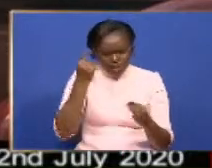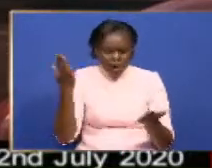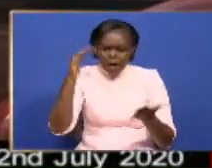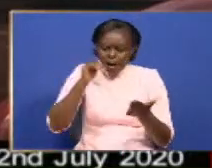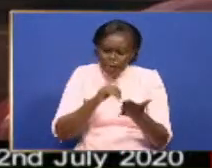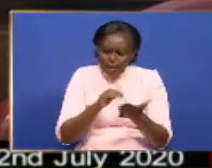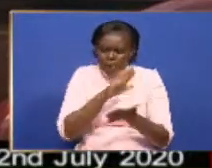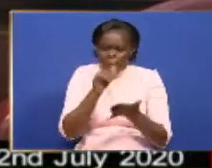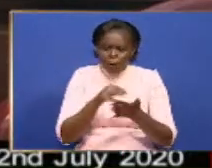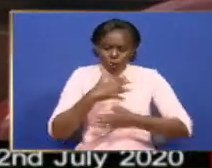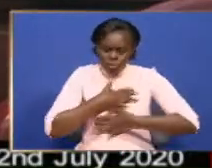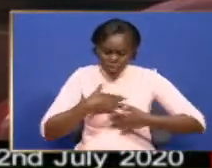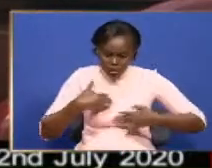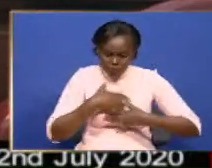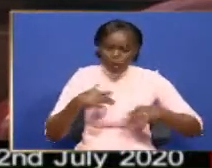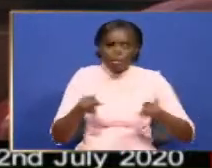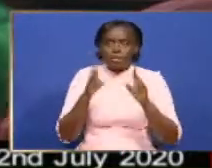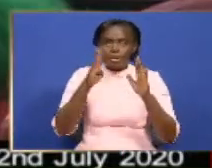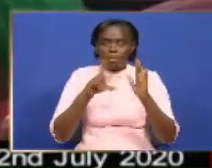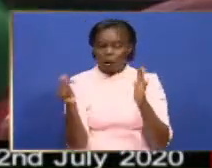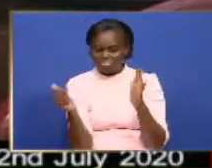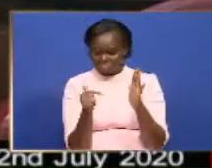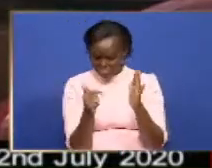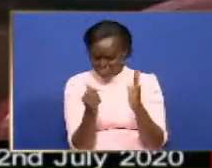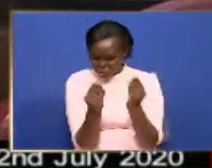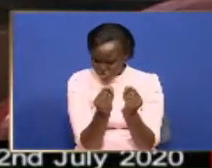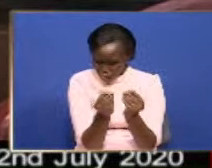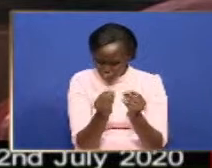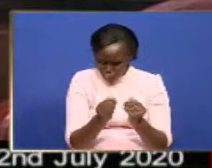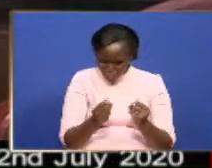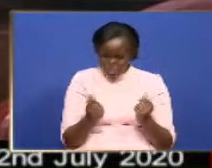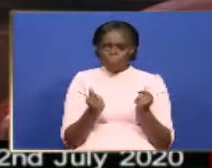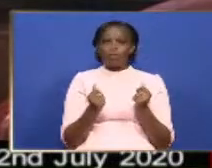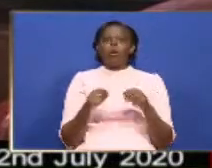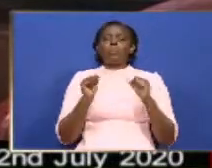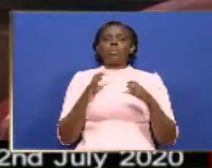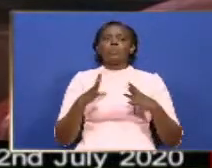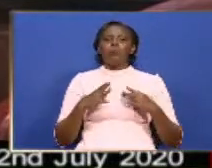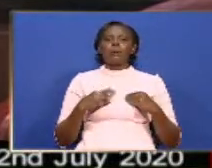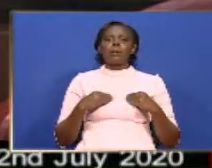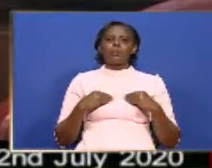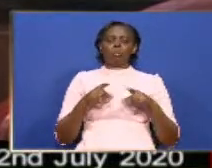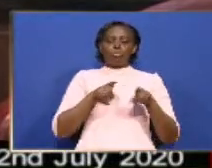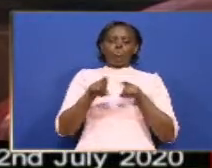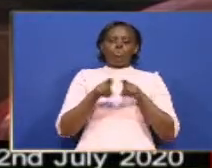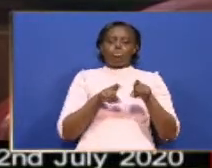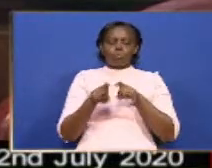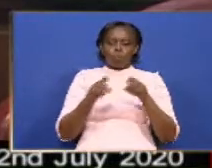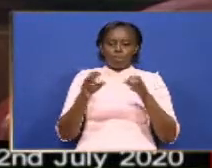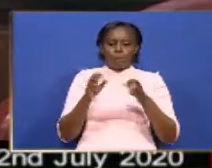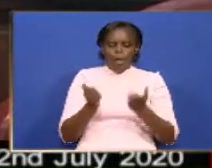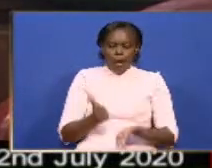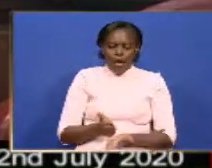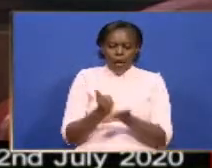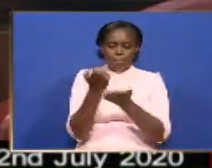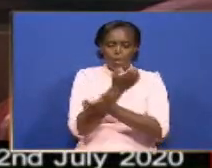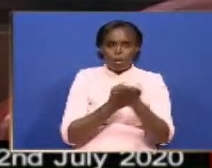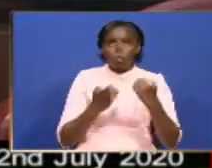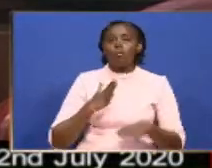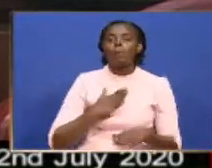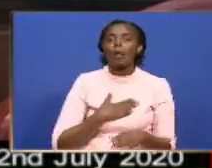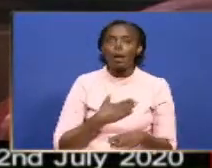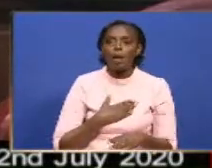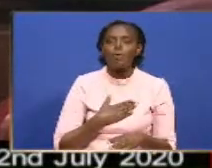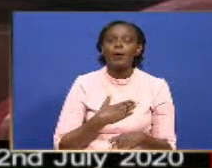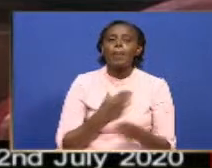and this bill is addressing most of it, so that we can adapt them and use them to steer our economy, Honorable Speaker, because most